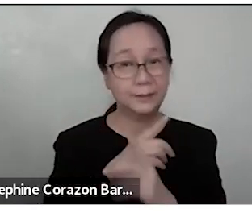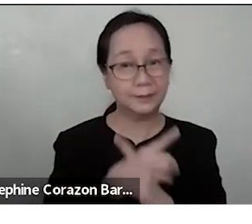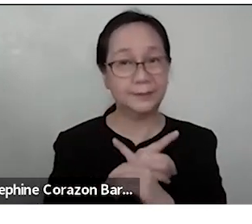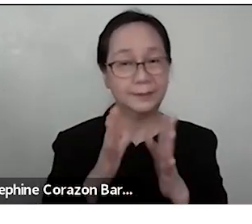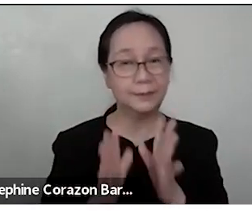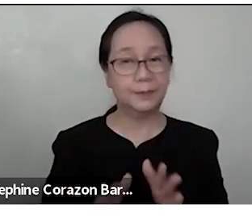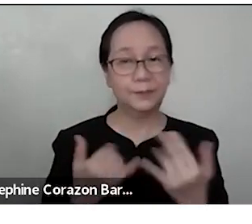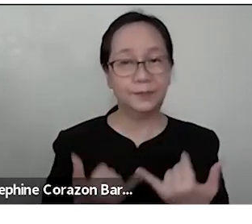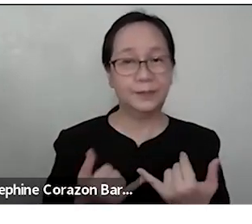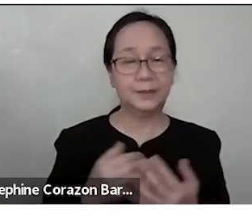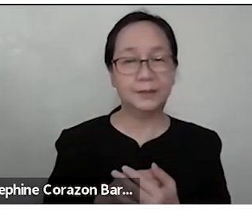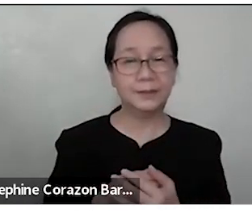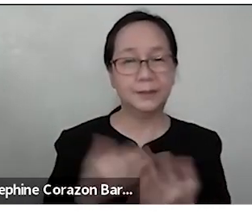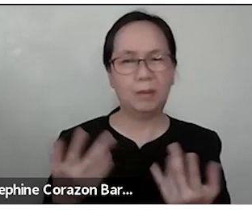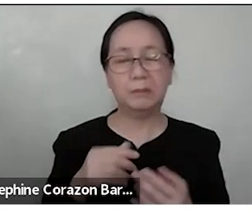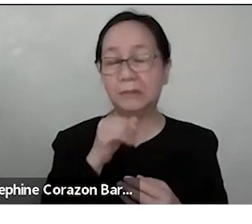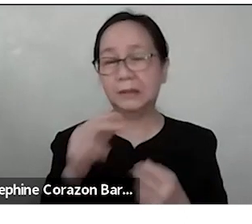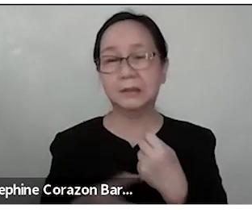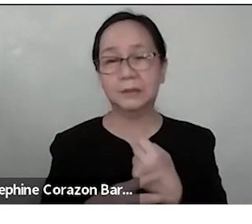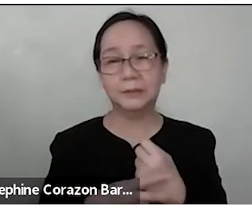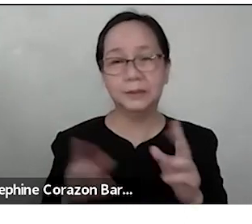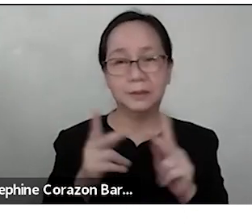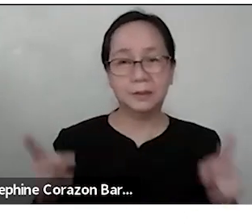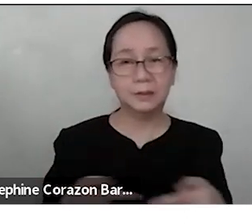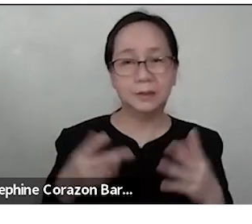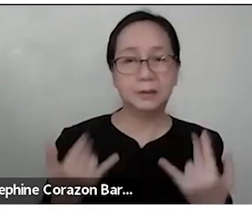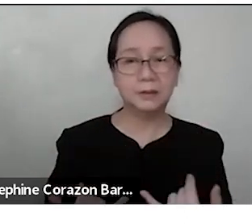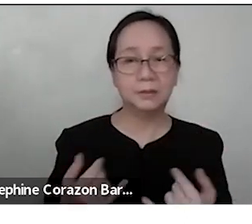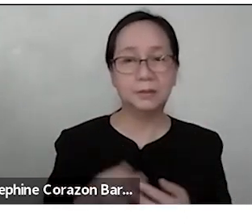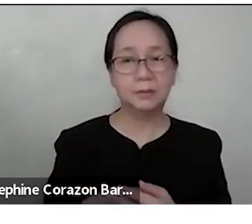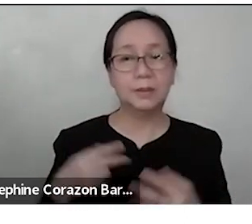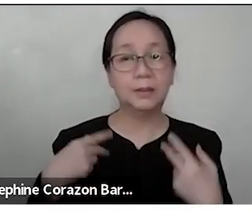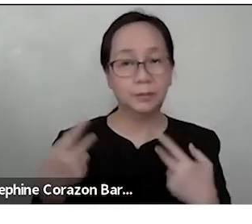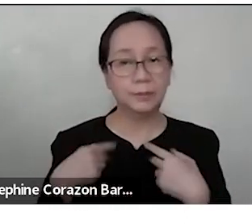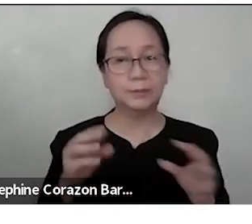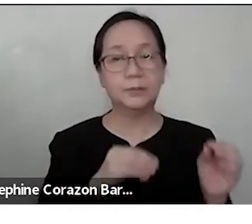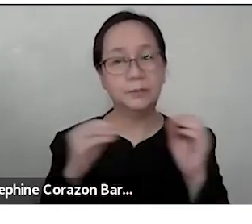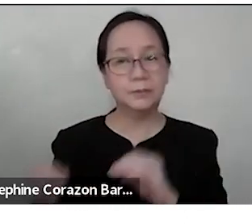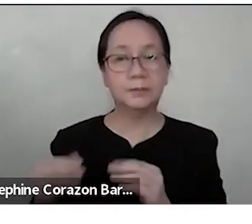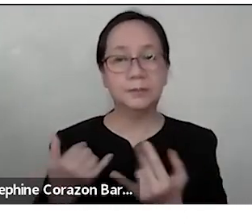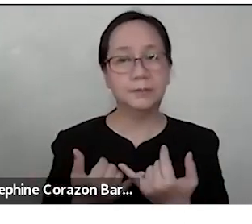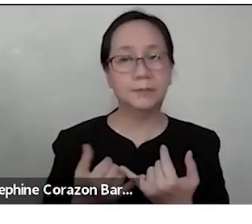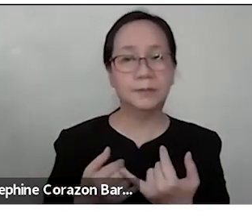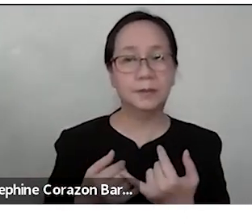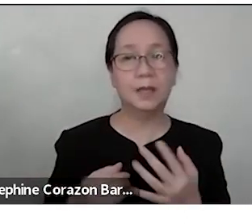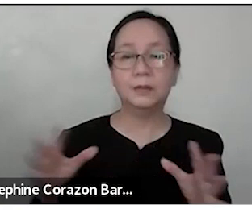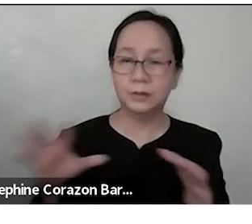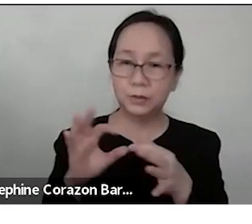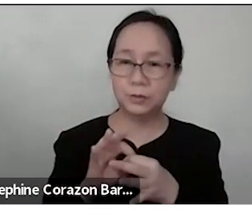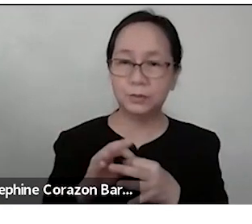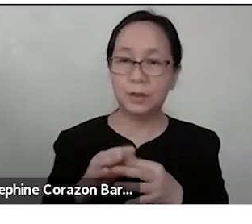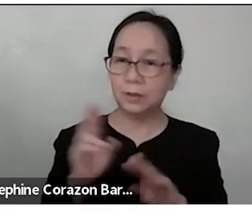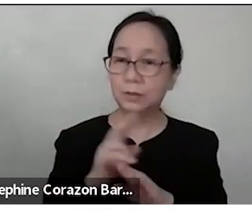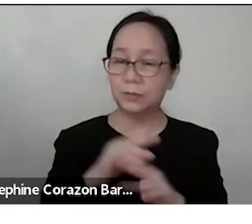may all know, Myanmar is not a safe place for human rights defenders at the moment. So we had to put several measures. In relation to the use of